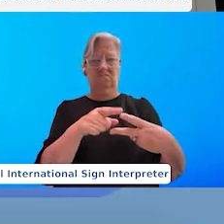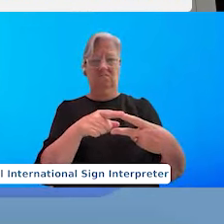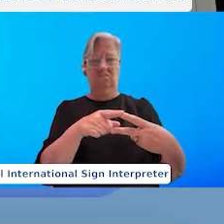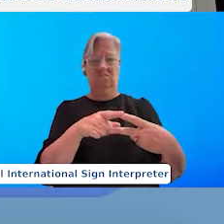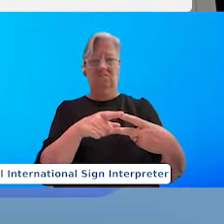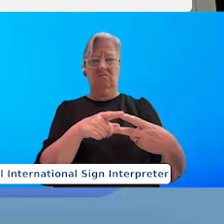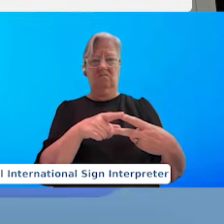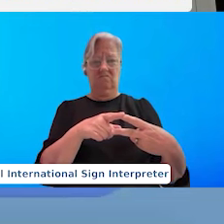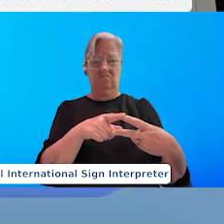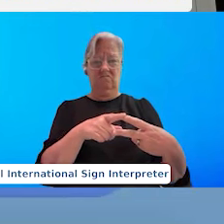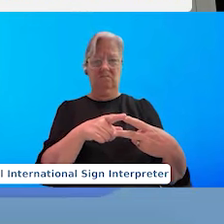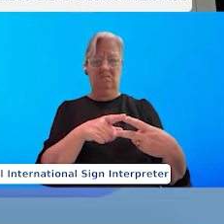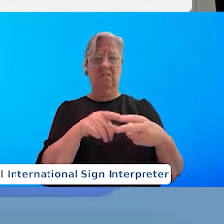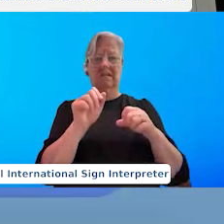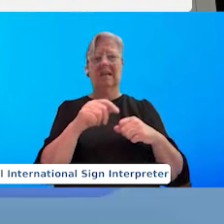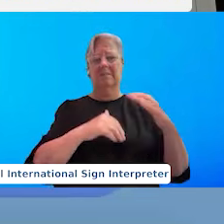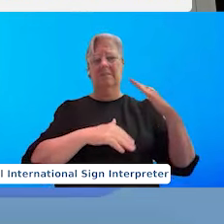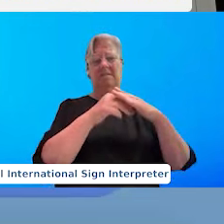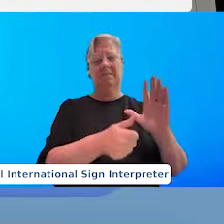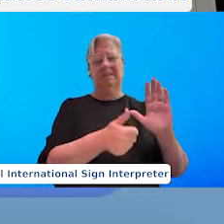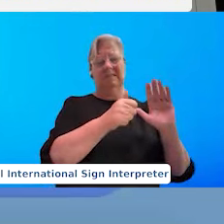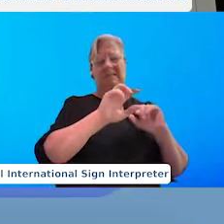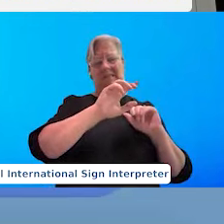any interest for the first 5 years.